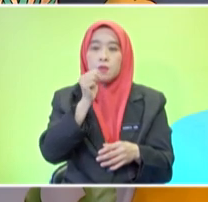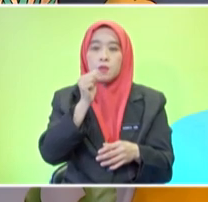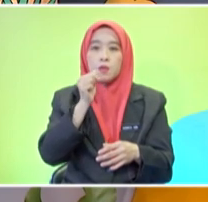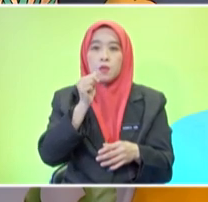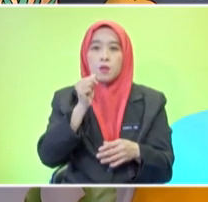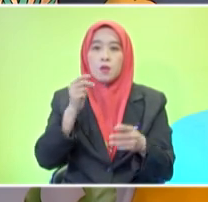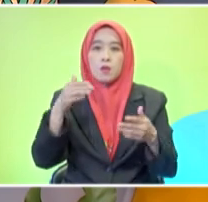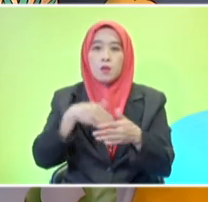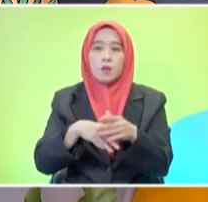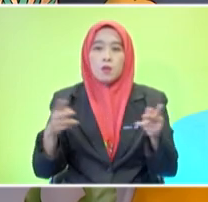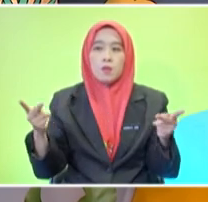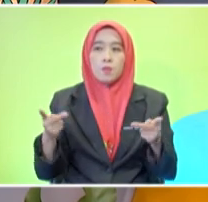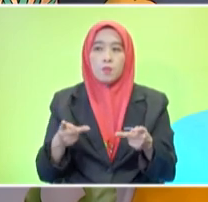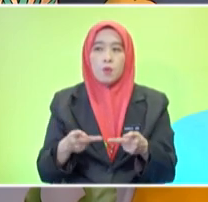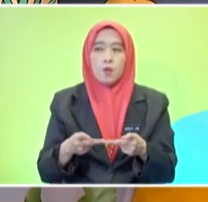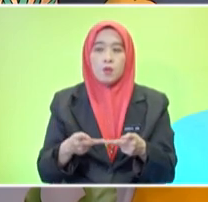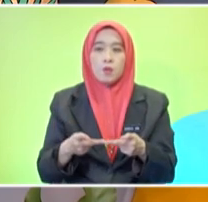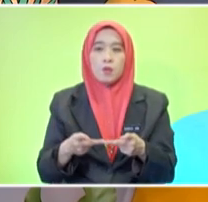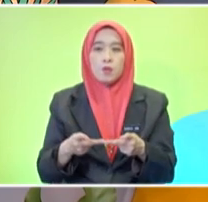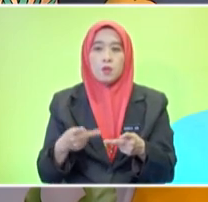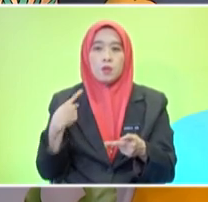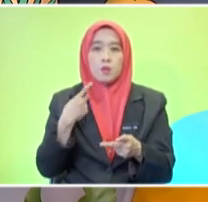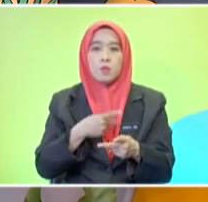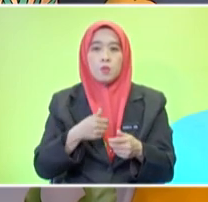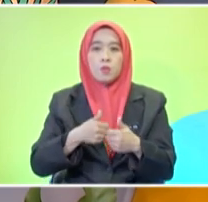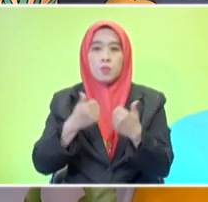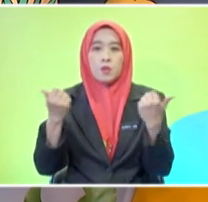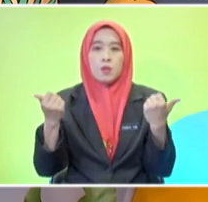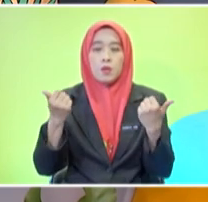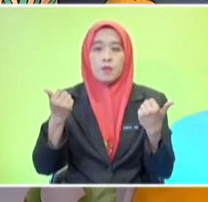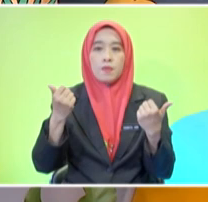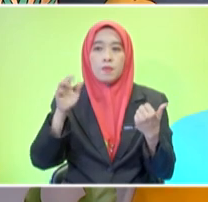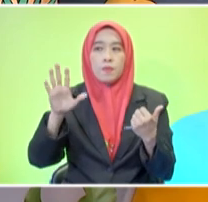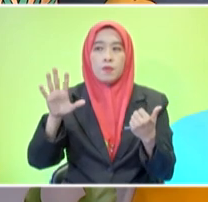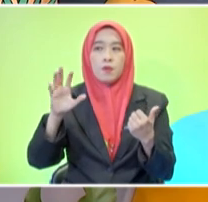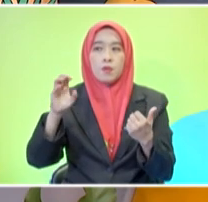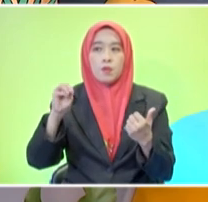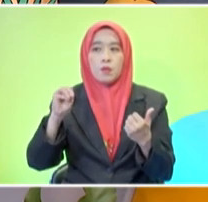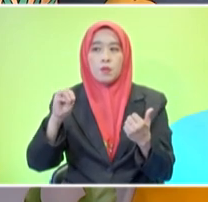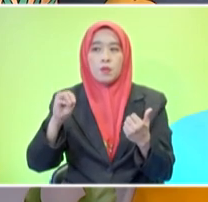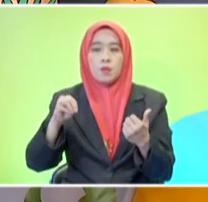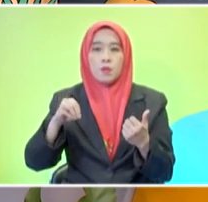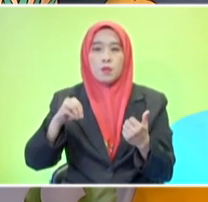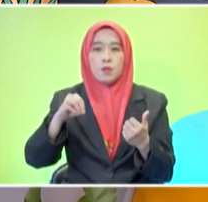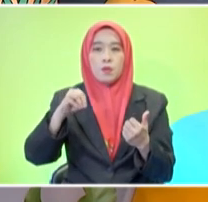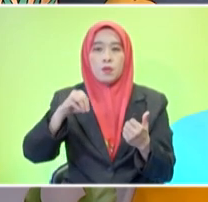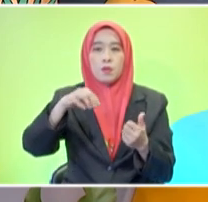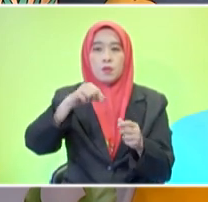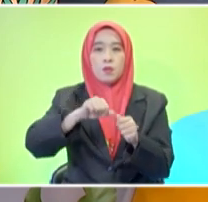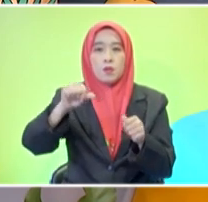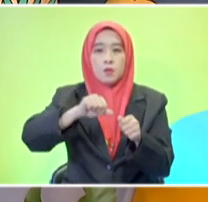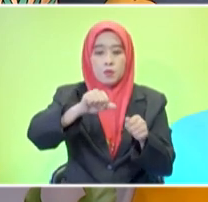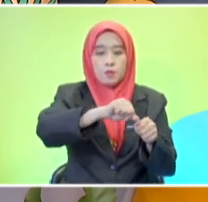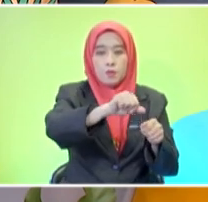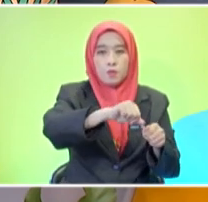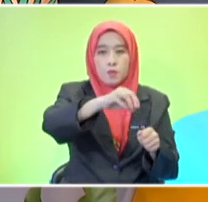pot. But the difference is we need to separate it 5 cm apart. Okay, we plant it 5 cm apart. And